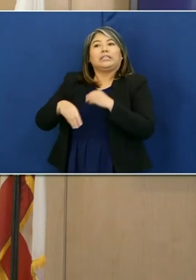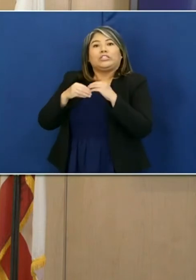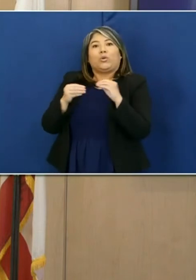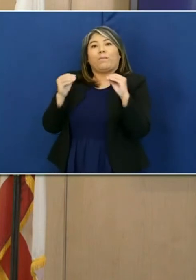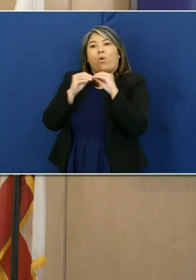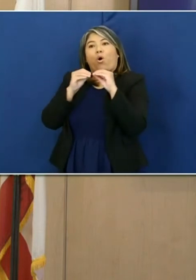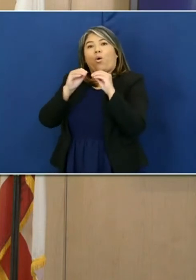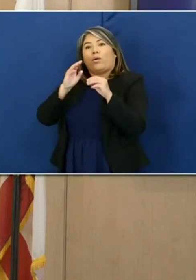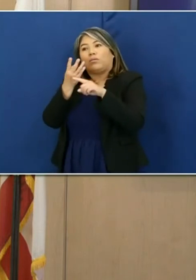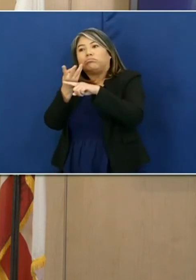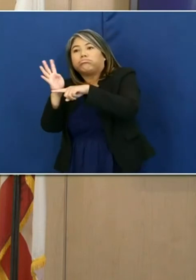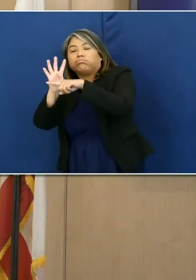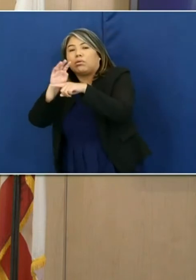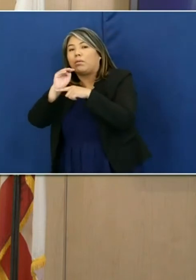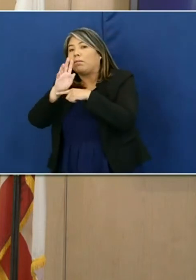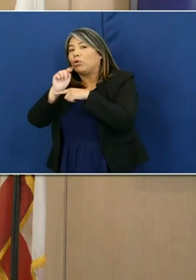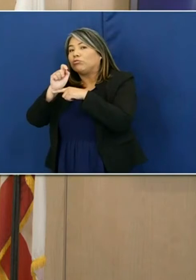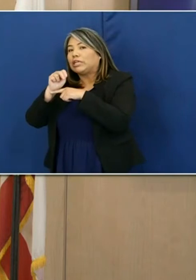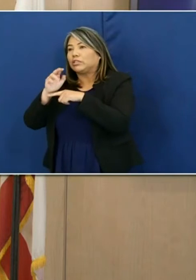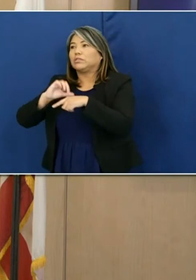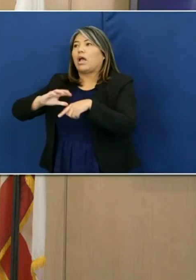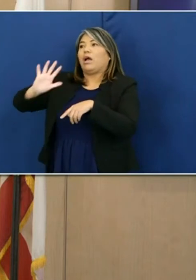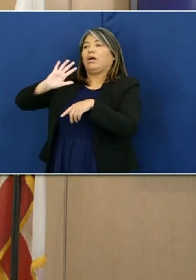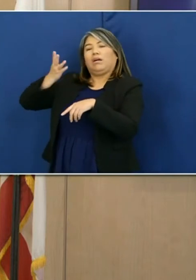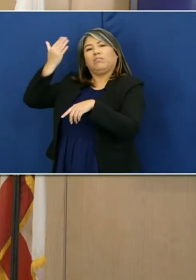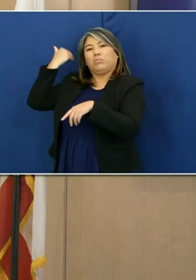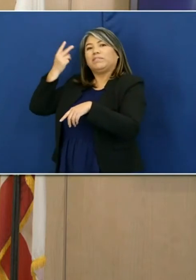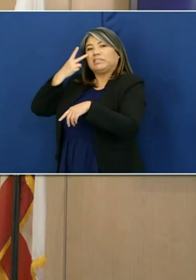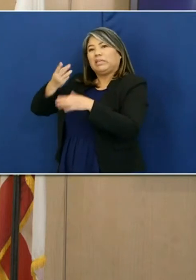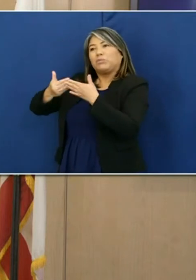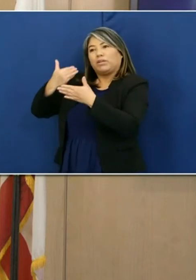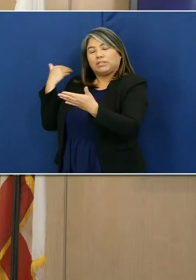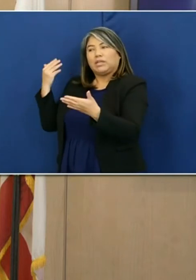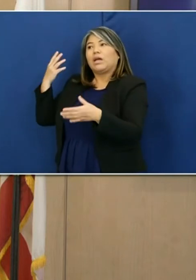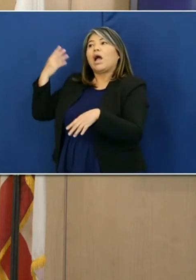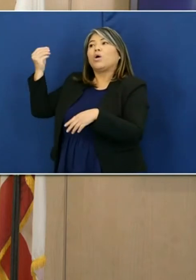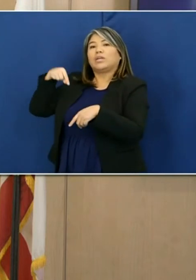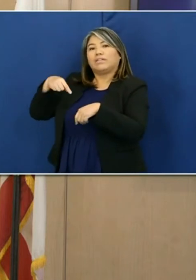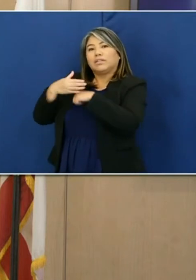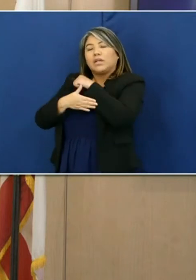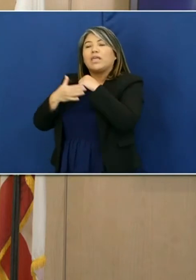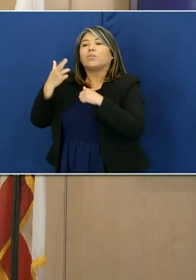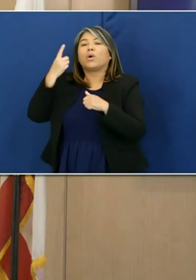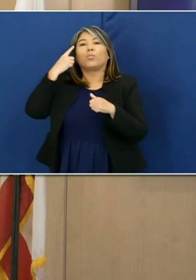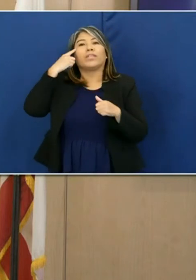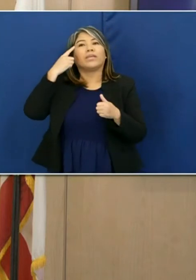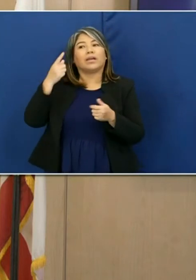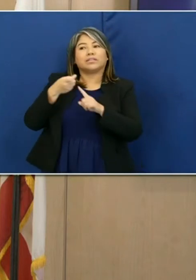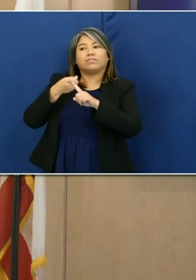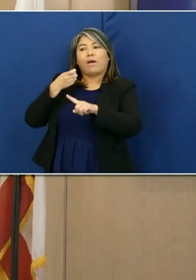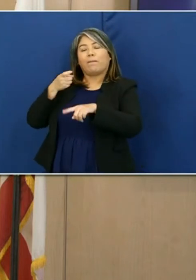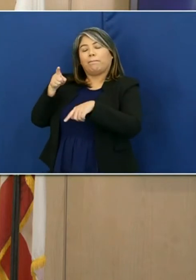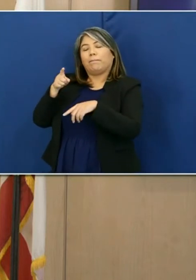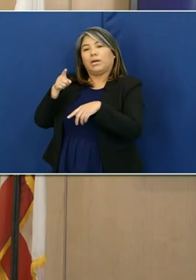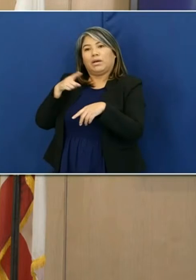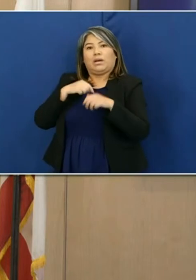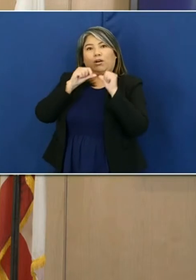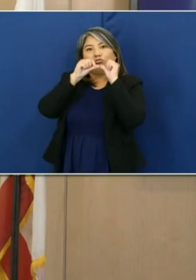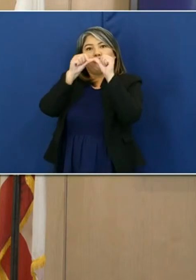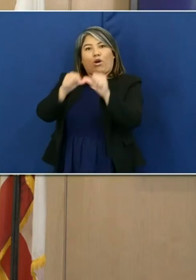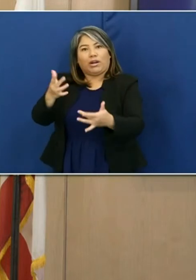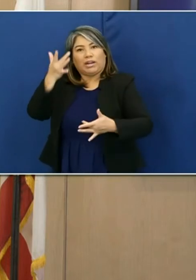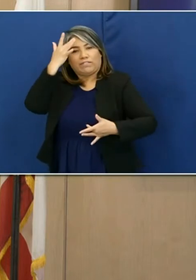are outside what we have seen previously, and that's also why they have suspected that this might have come from a chronic infection that gave the